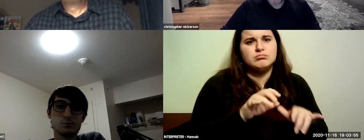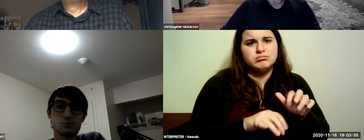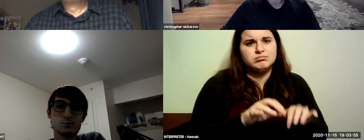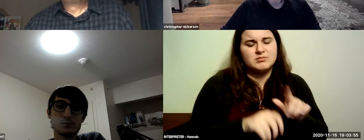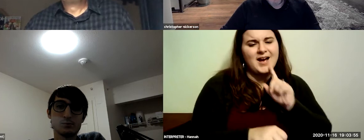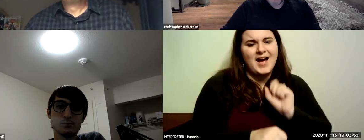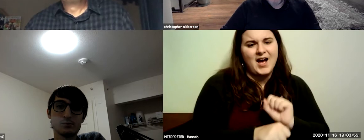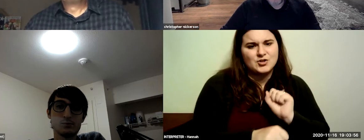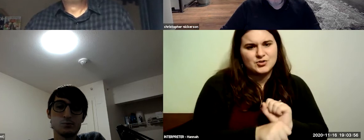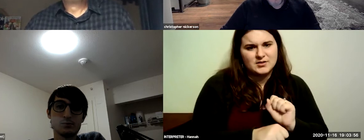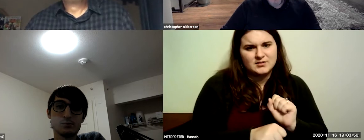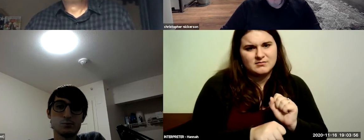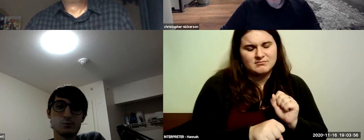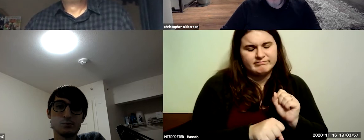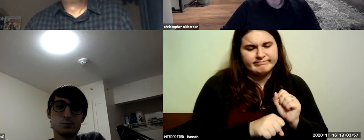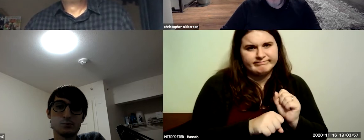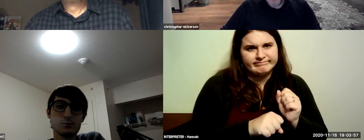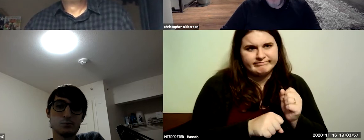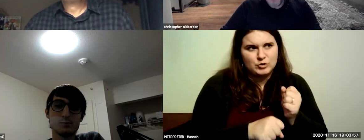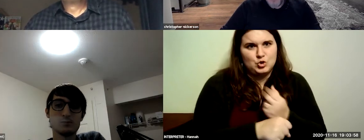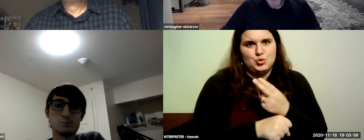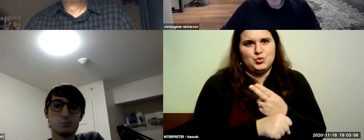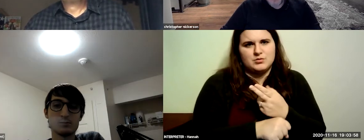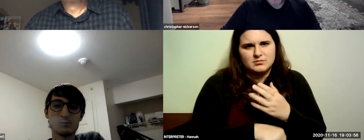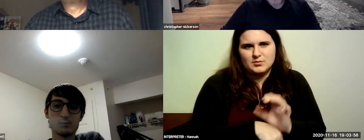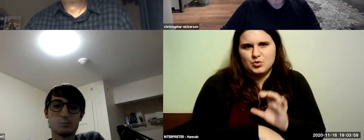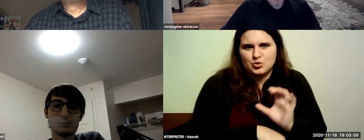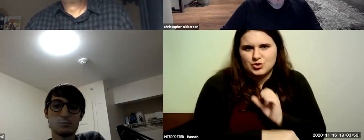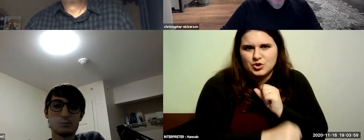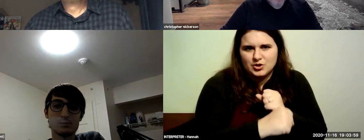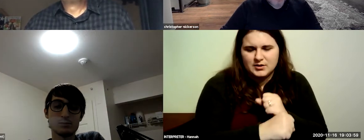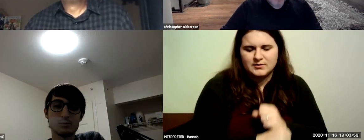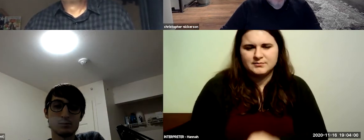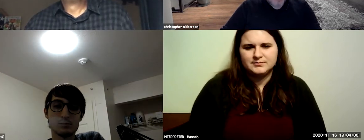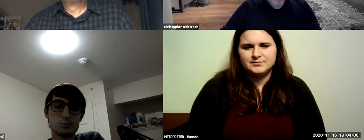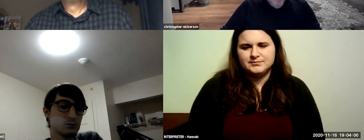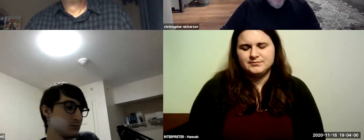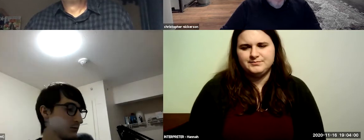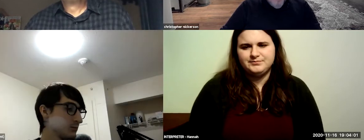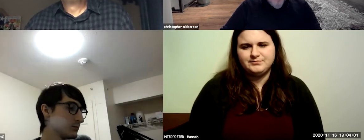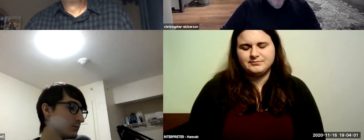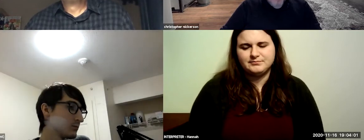There's plenty of other stuff that I have to do. I think that, you know, as I was getting started,